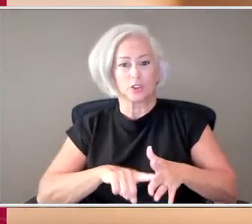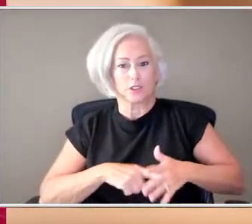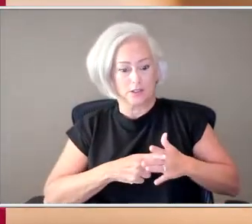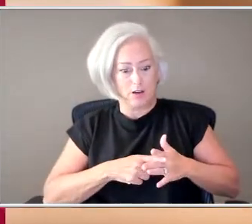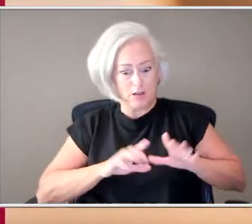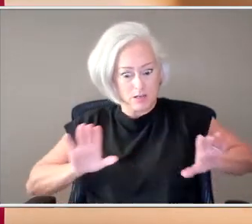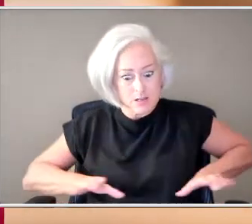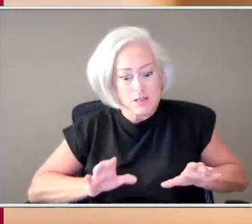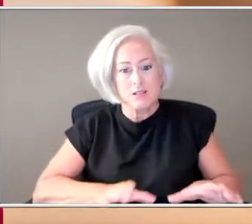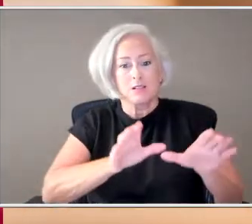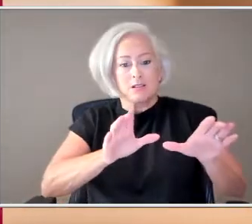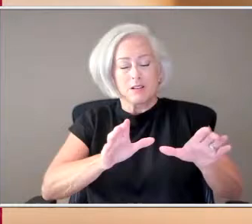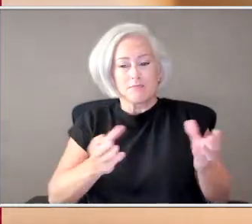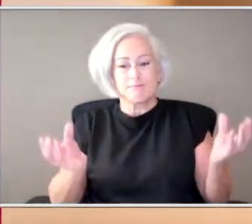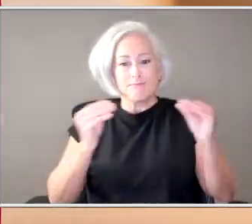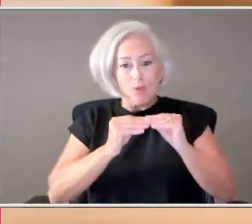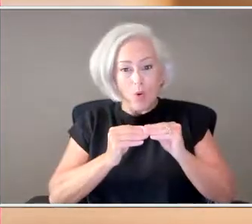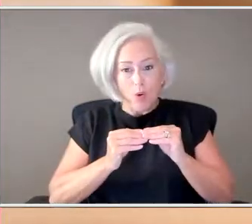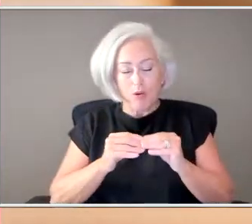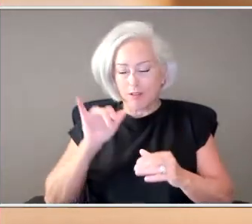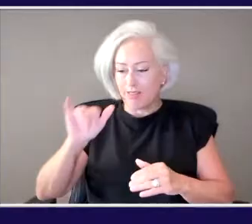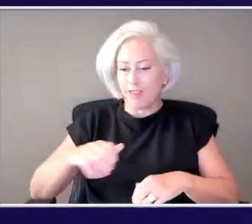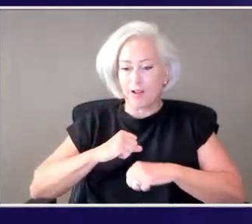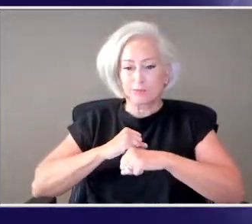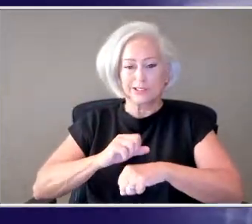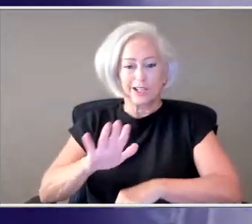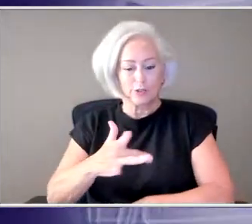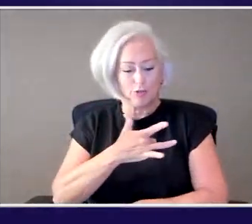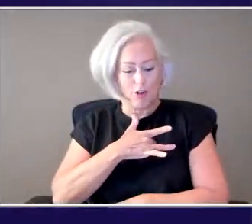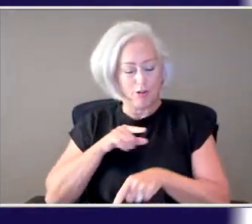her protecting her heart during her treatments.